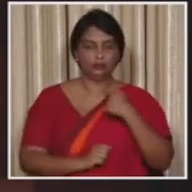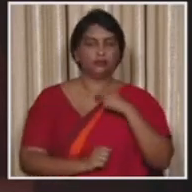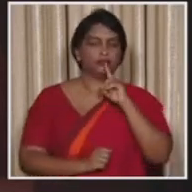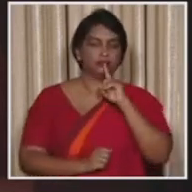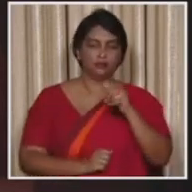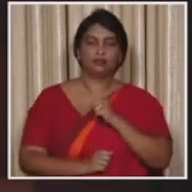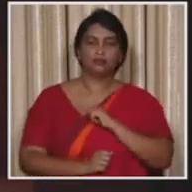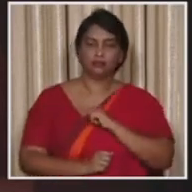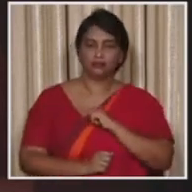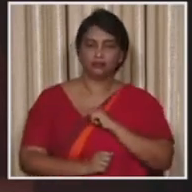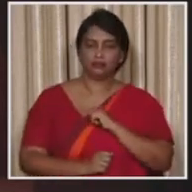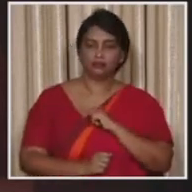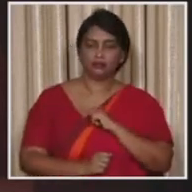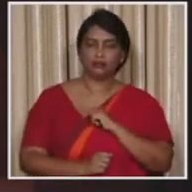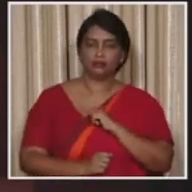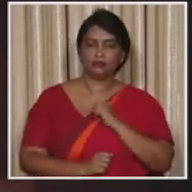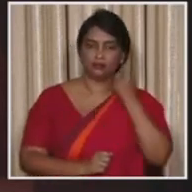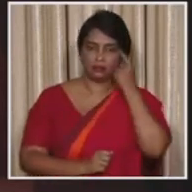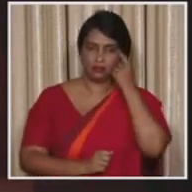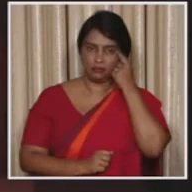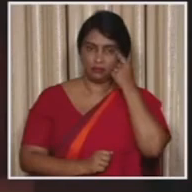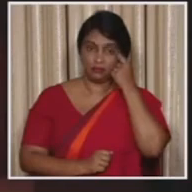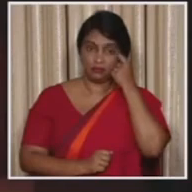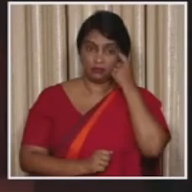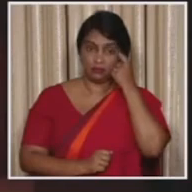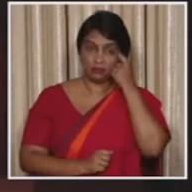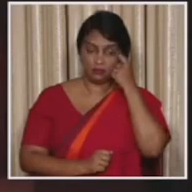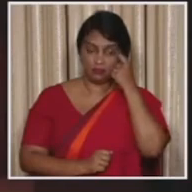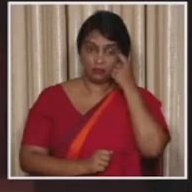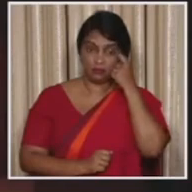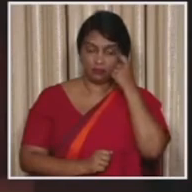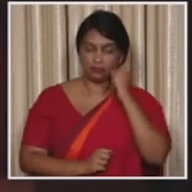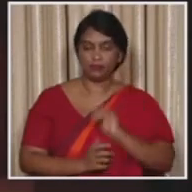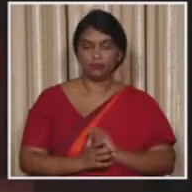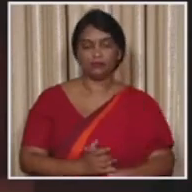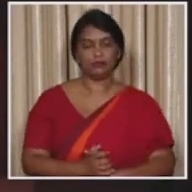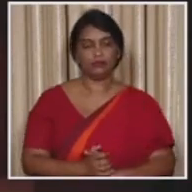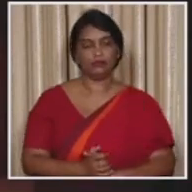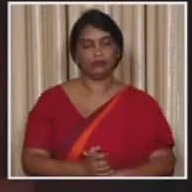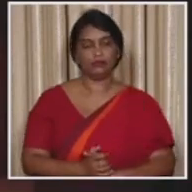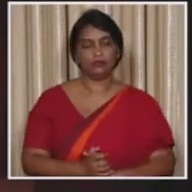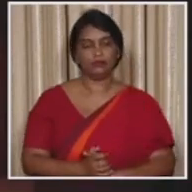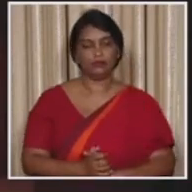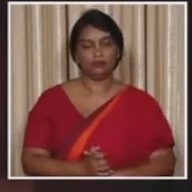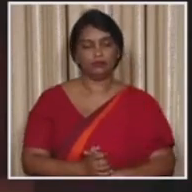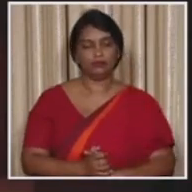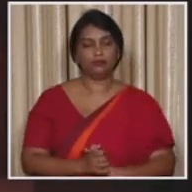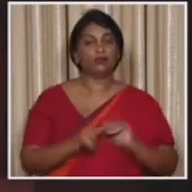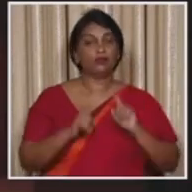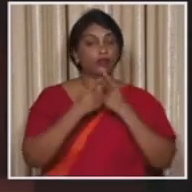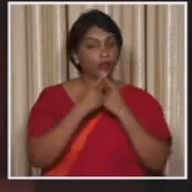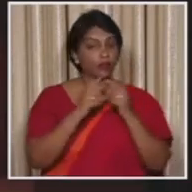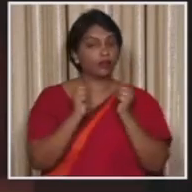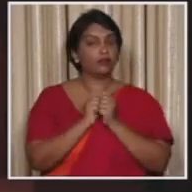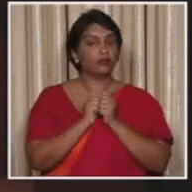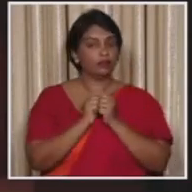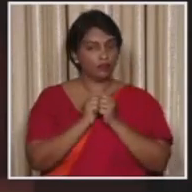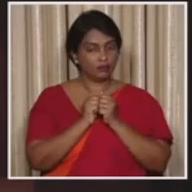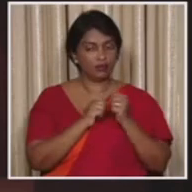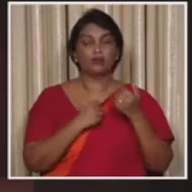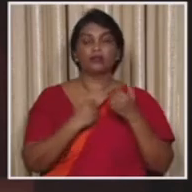attributes and faults of various approaches and designing our own